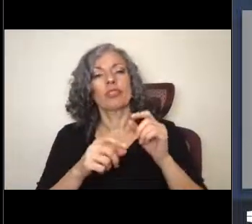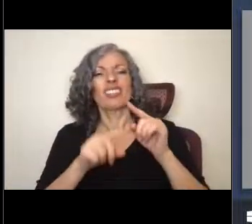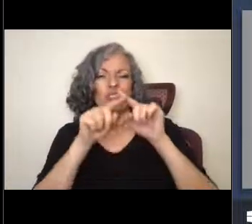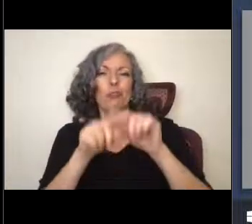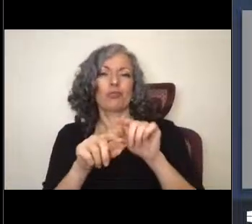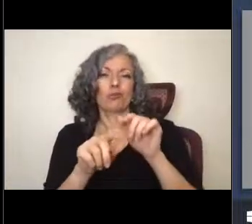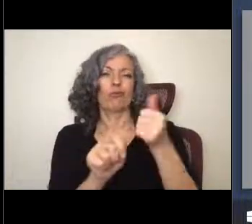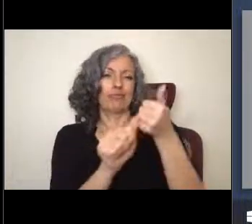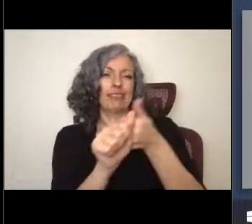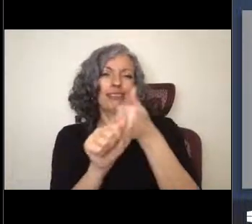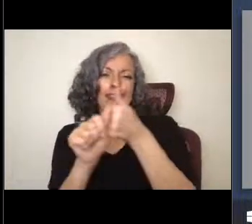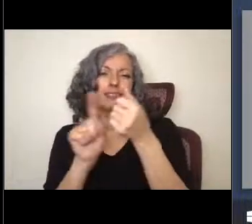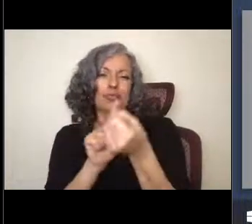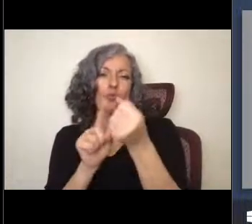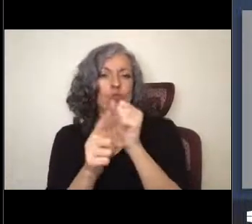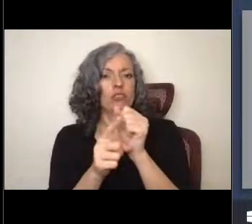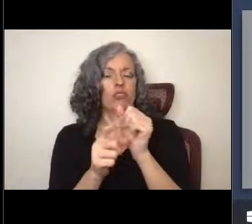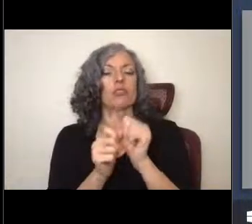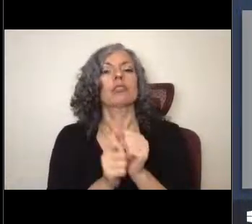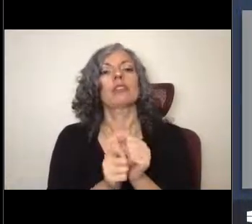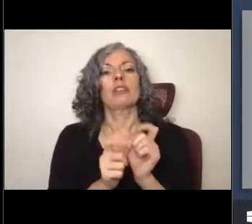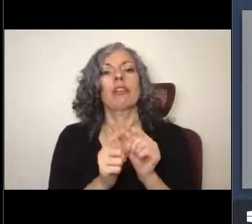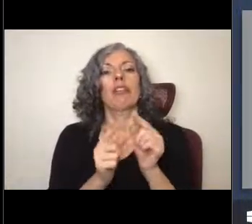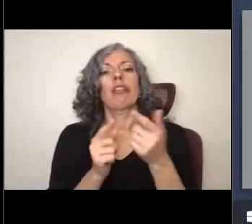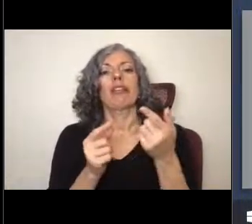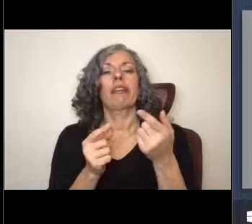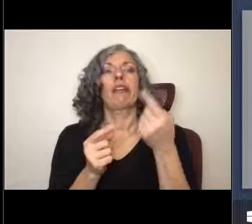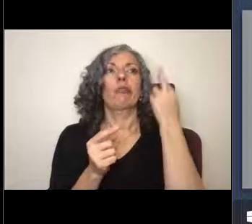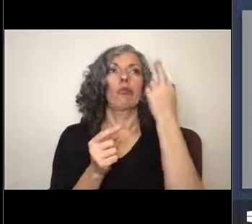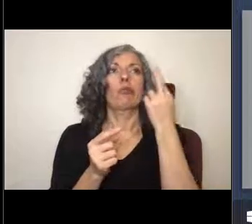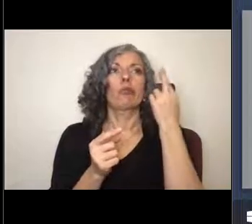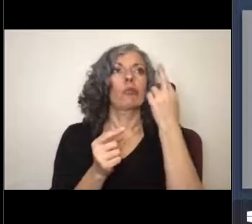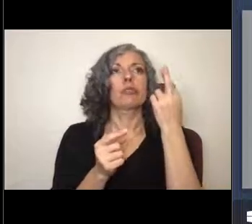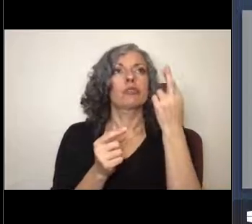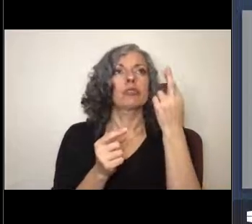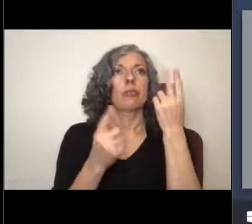situation, and basically coming to kind of reasonable